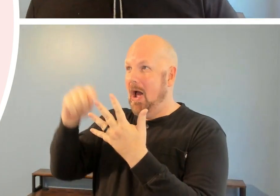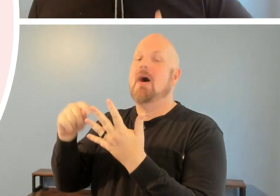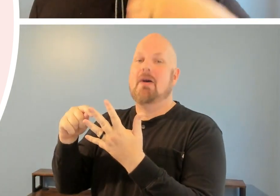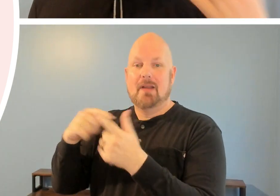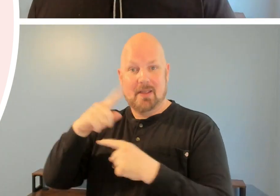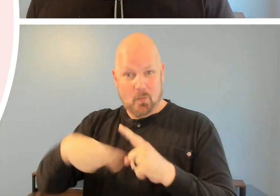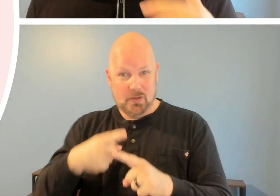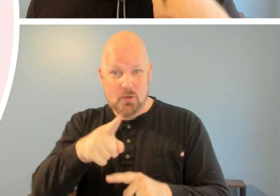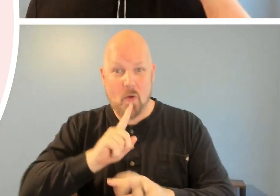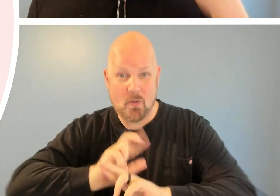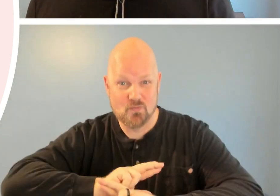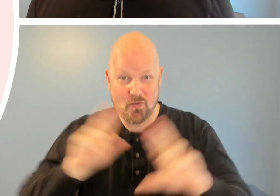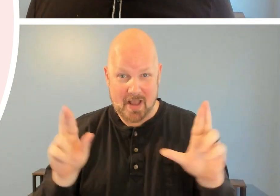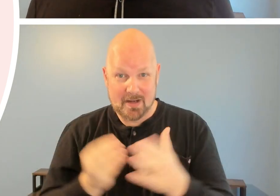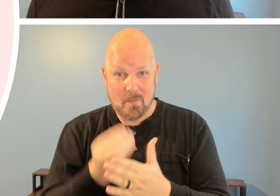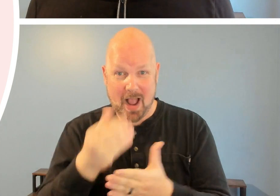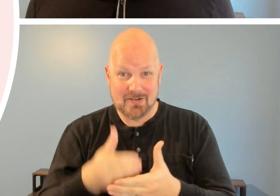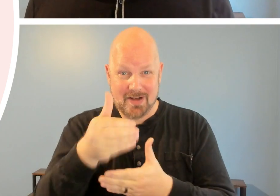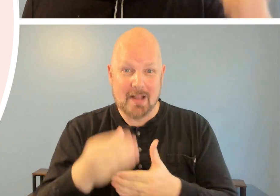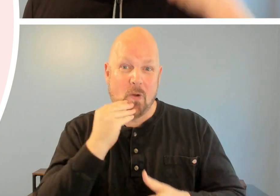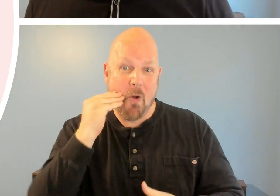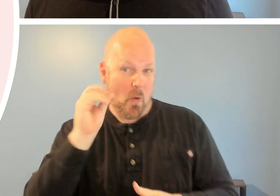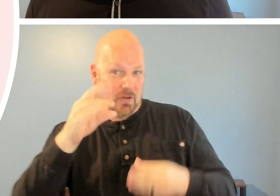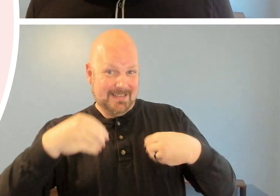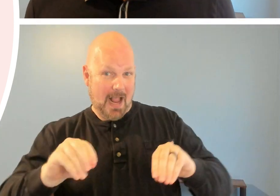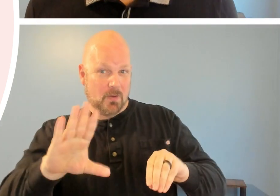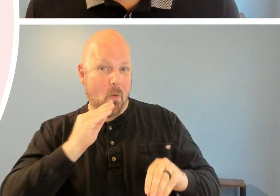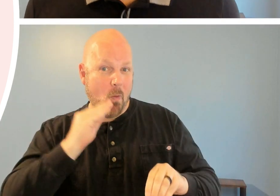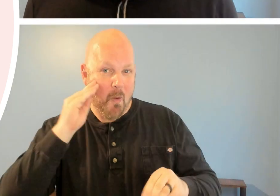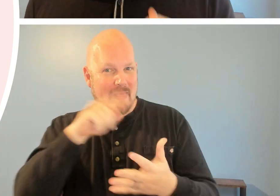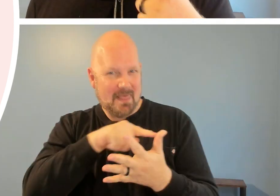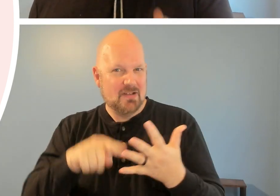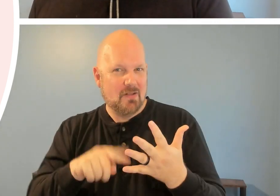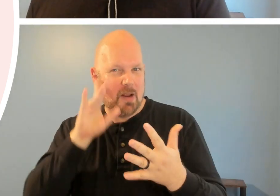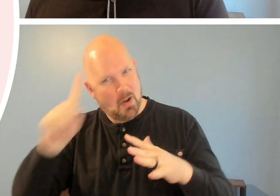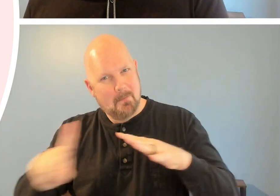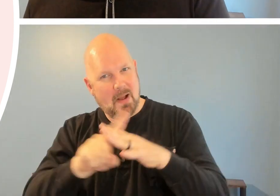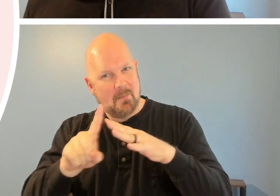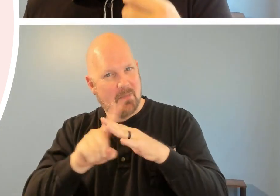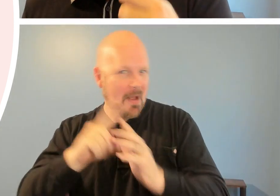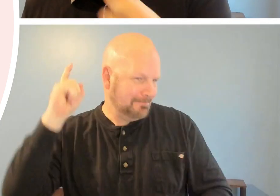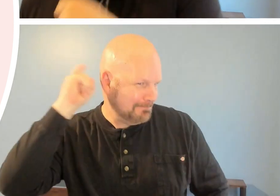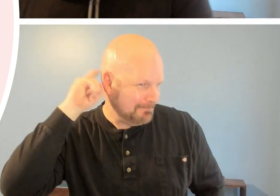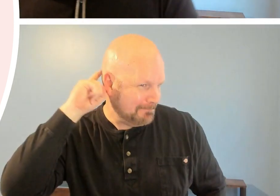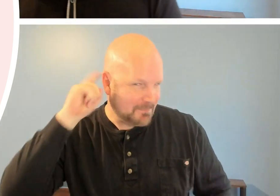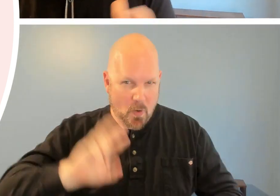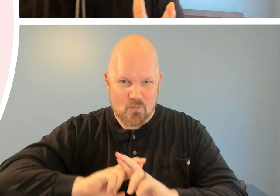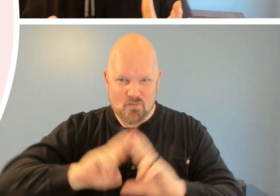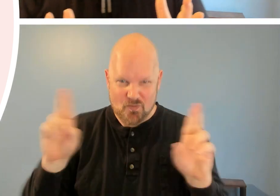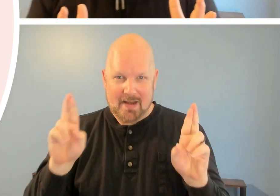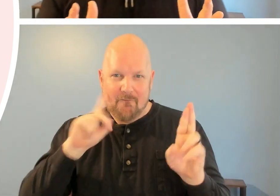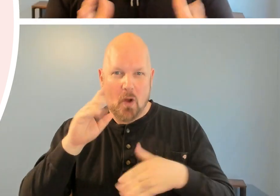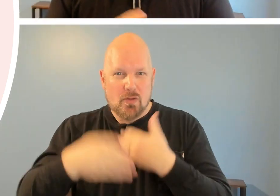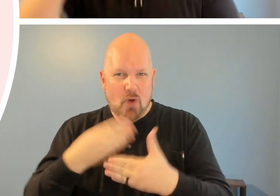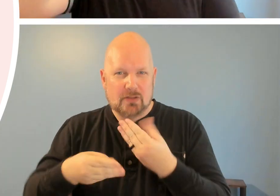your next home or sell your home, these are the topics that you're going to have in the back of your head to kind of help that process run a little bit smoother. So,